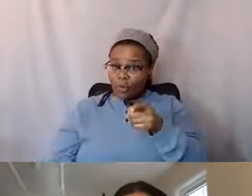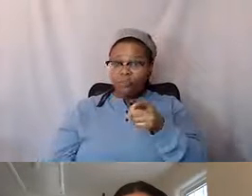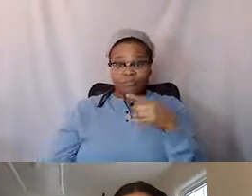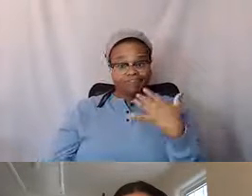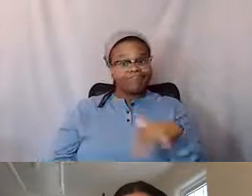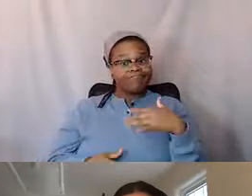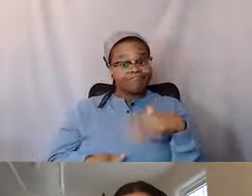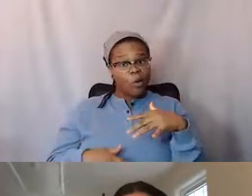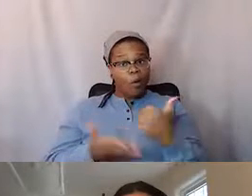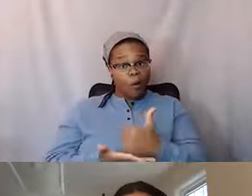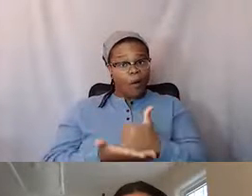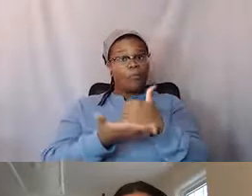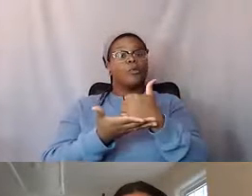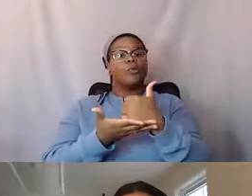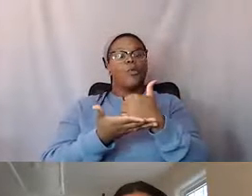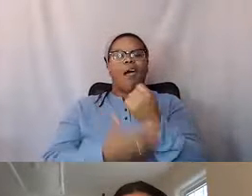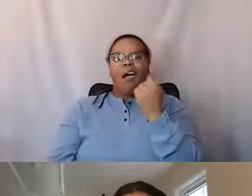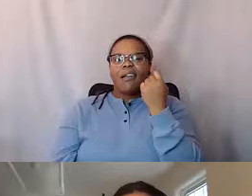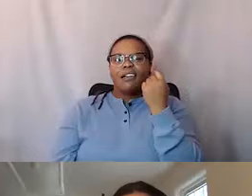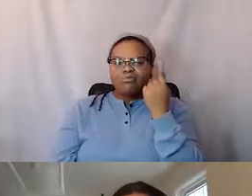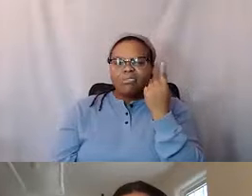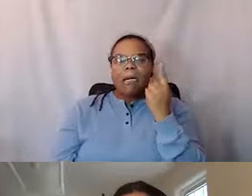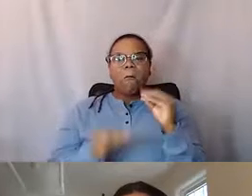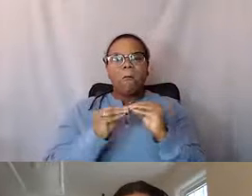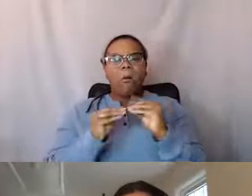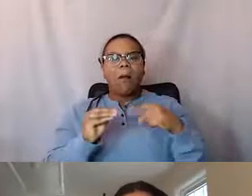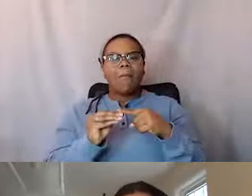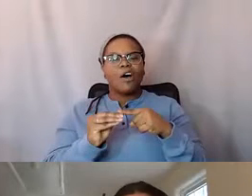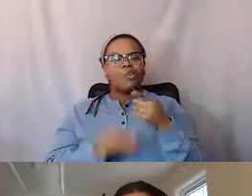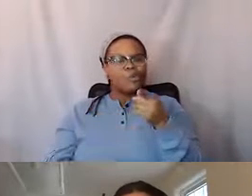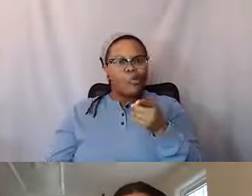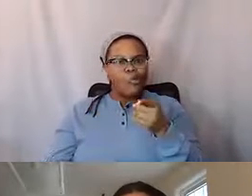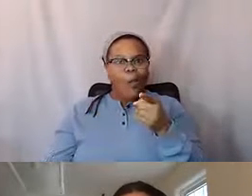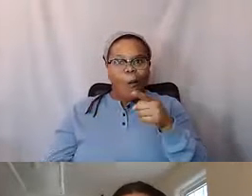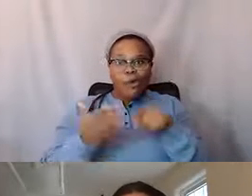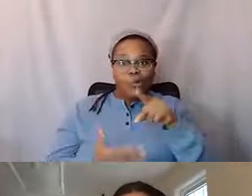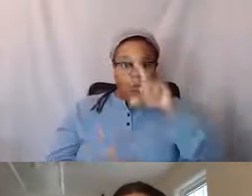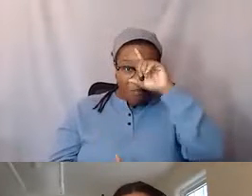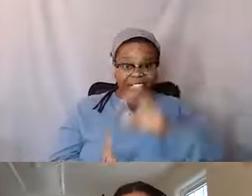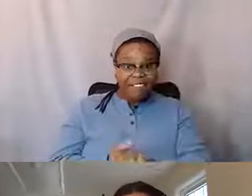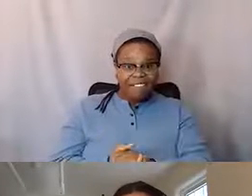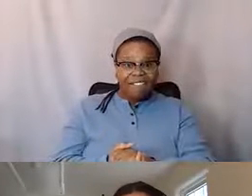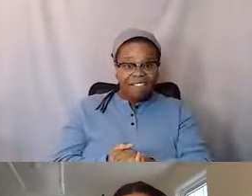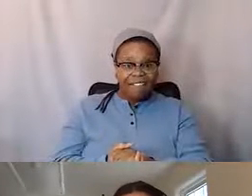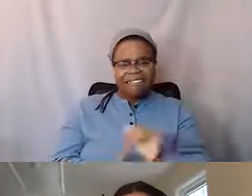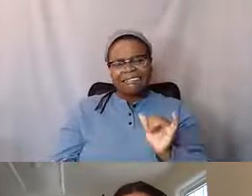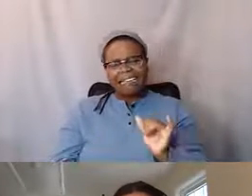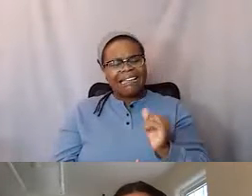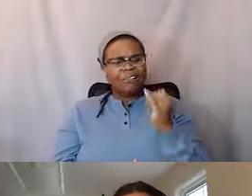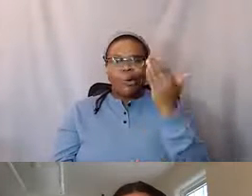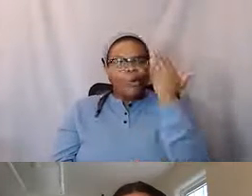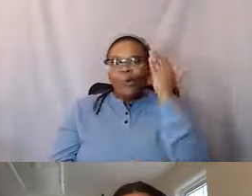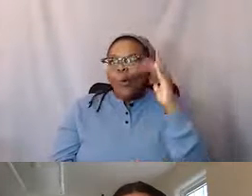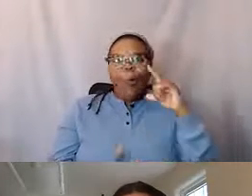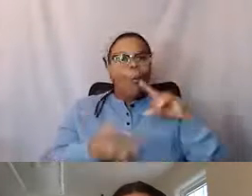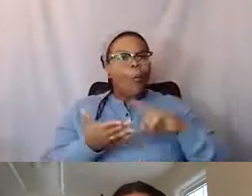help you understand more about what you really believe. I mean, it's kind of, you don't know what you think,